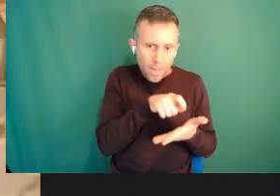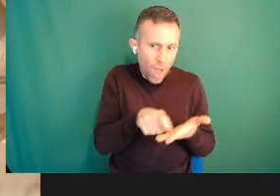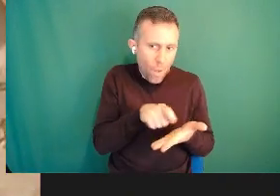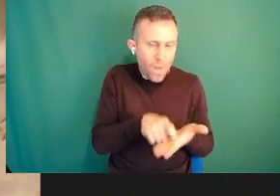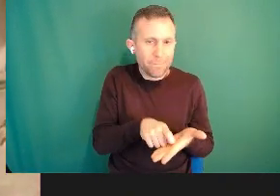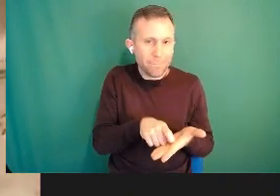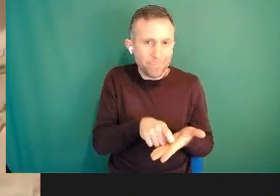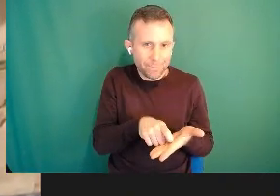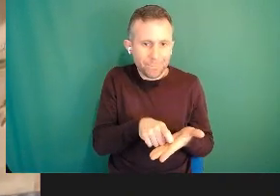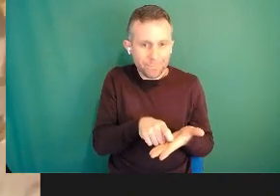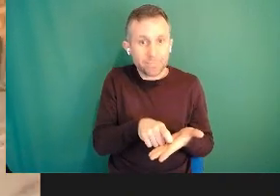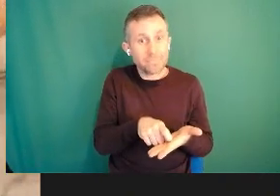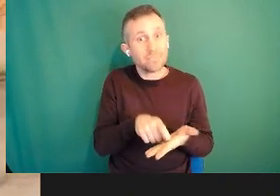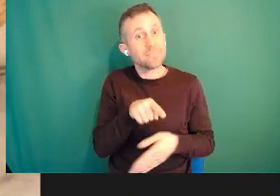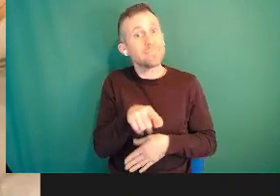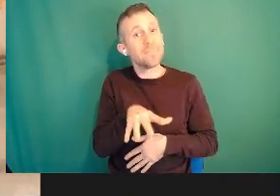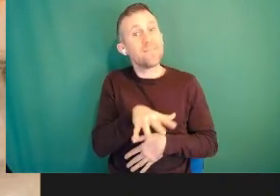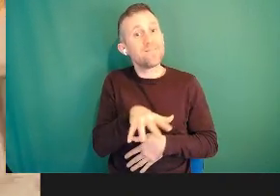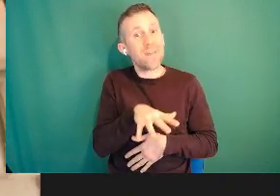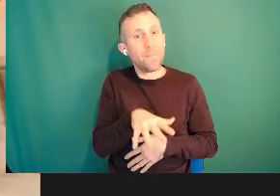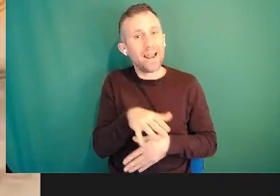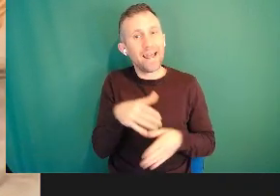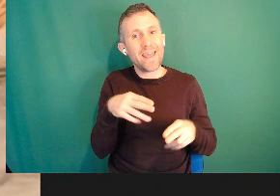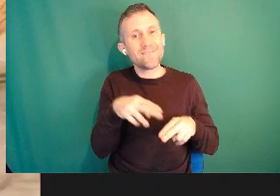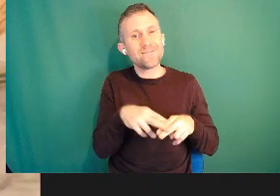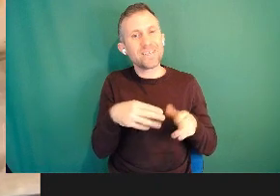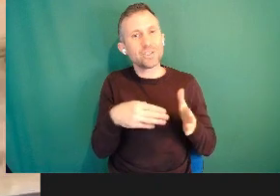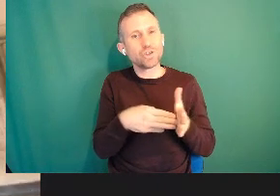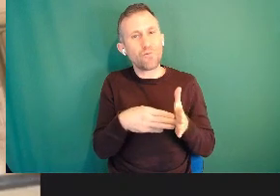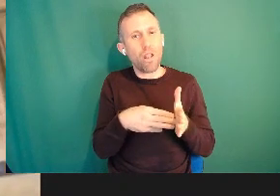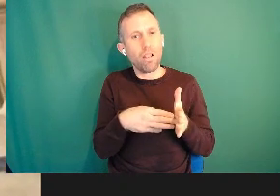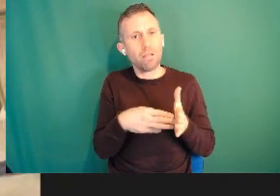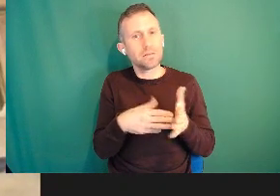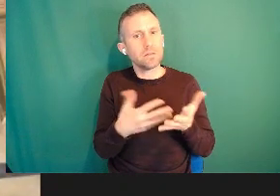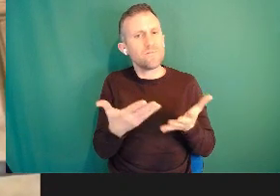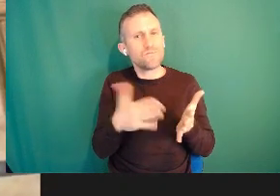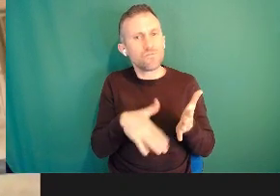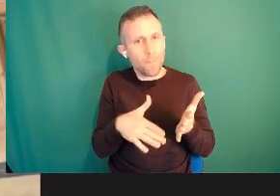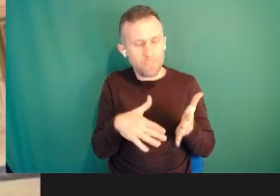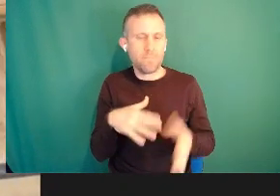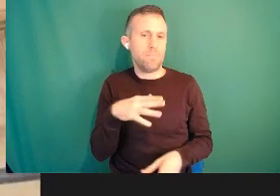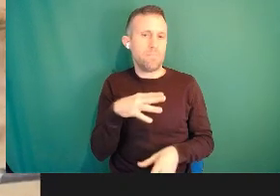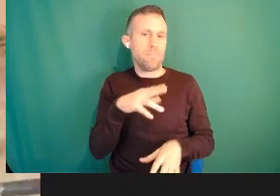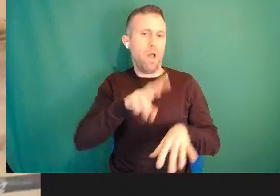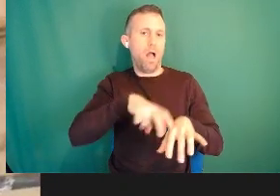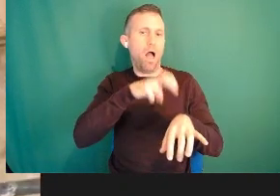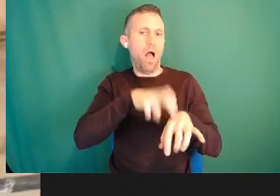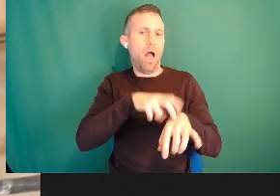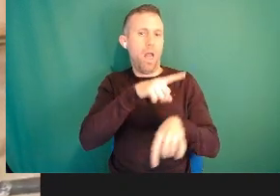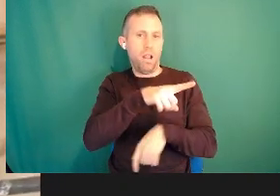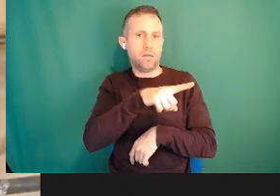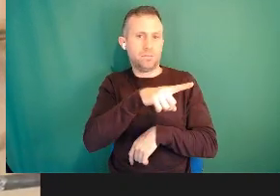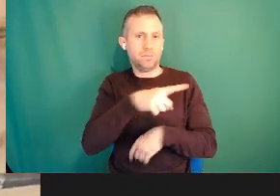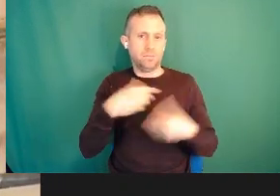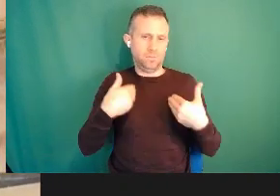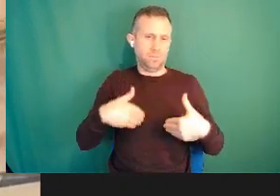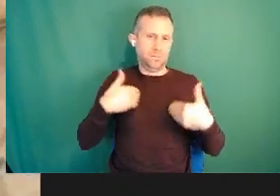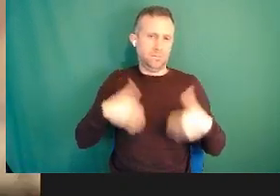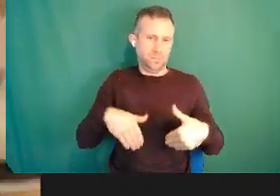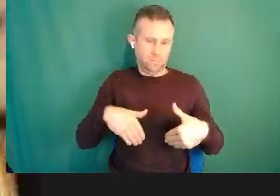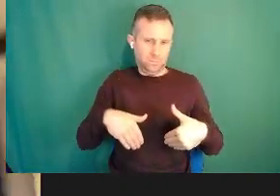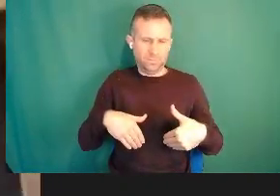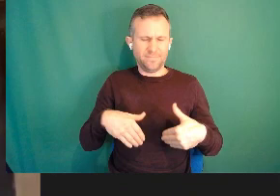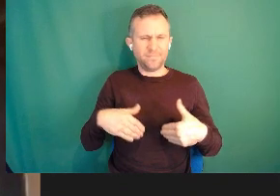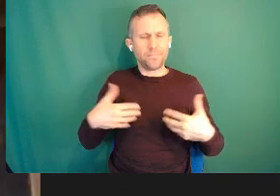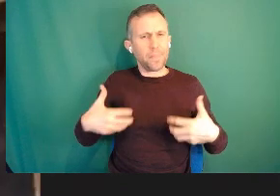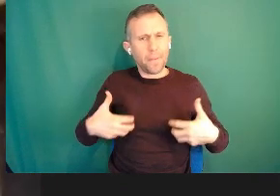this monkey that we've got on the crest there. Supposedly the monkey saved a baby from fire,